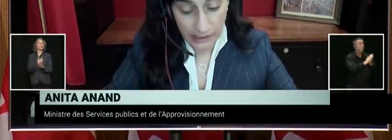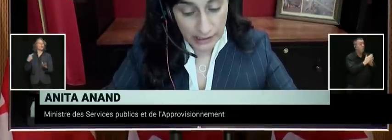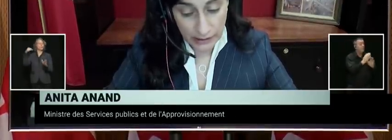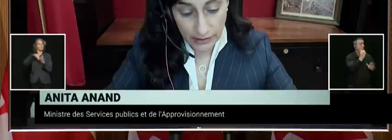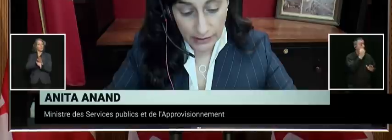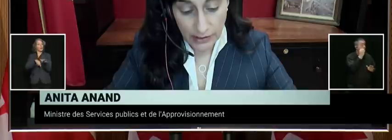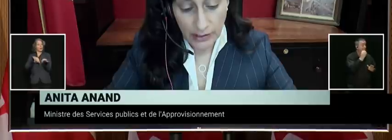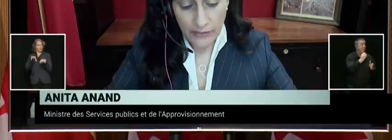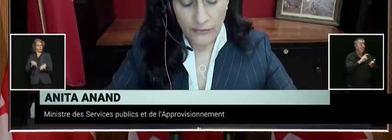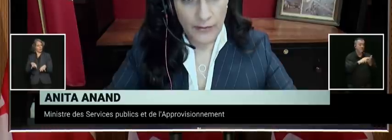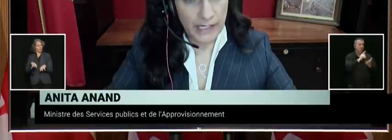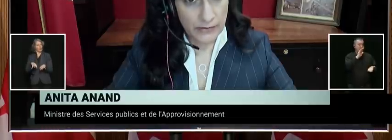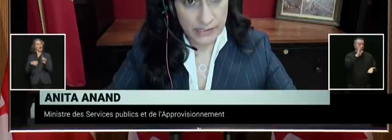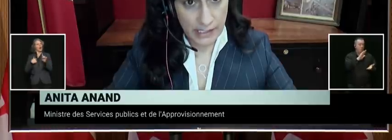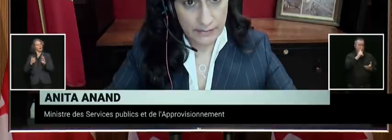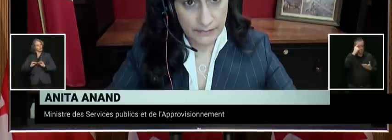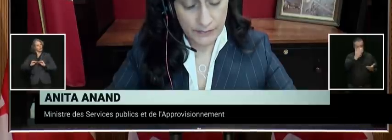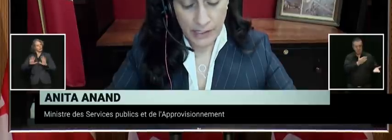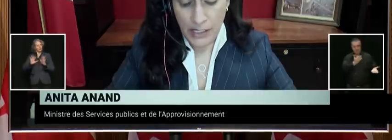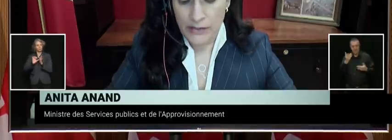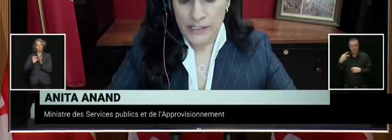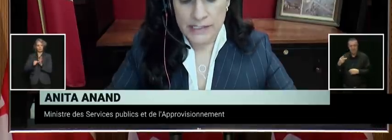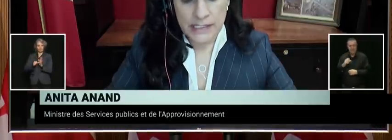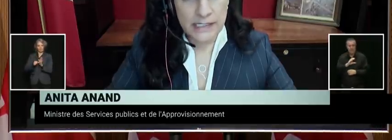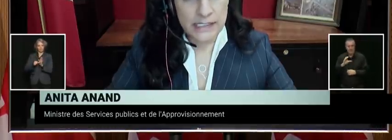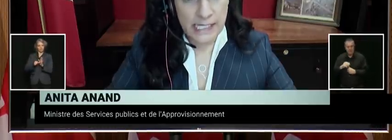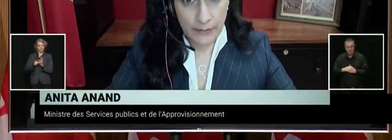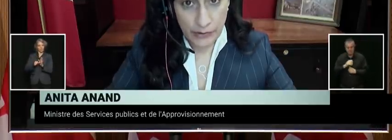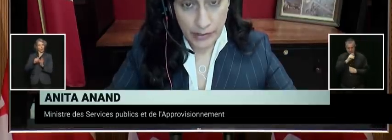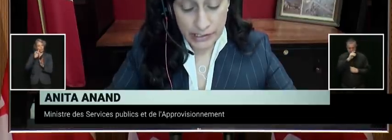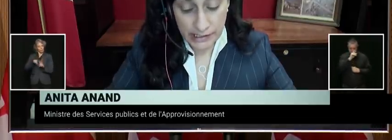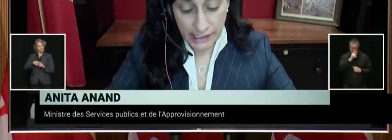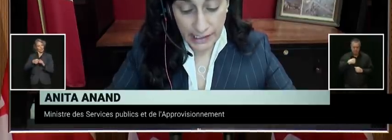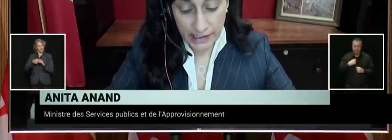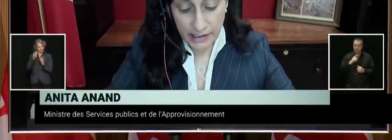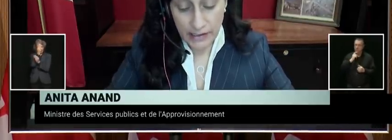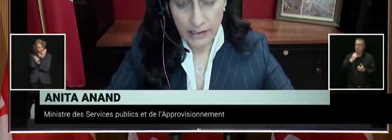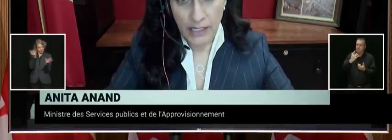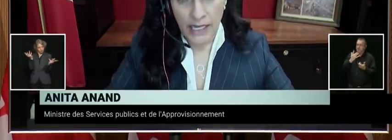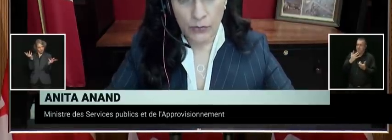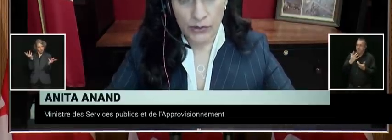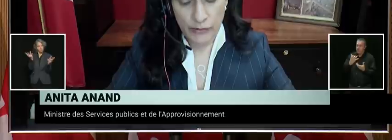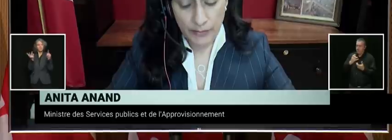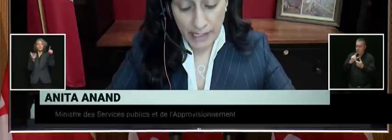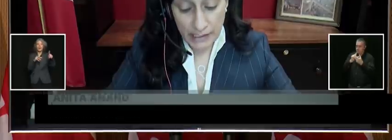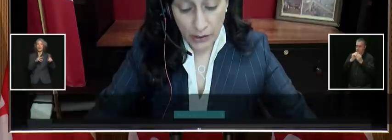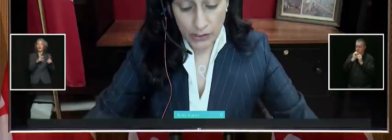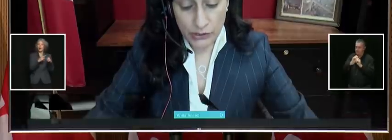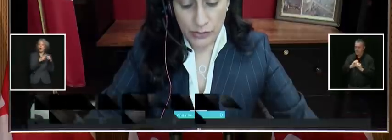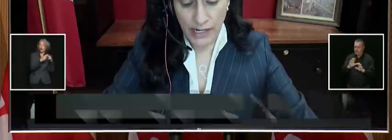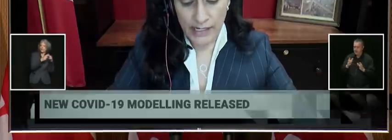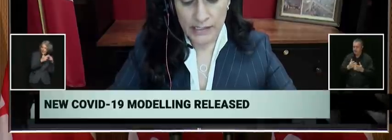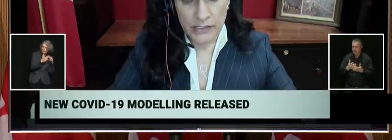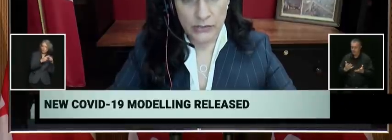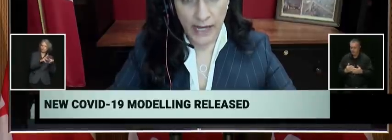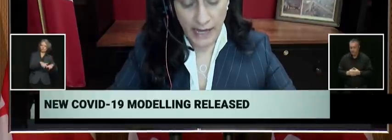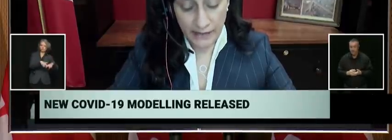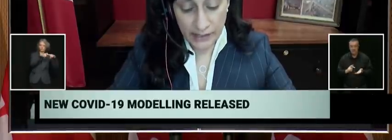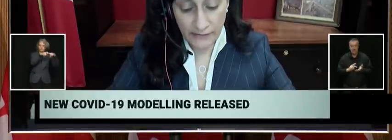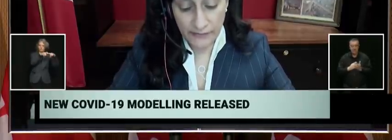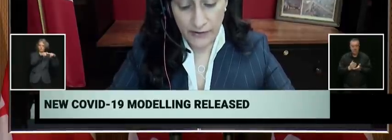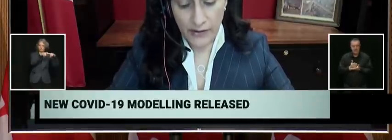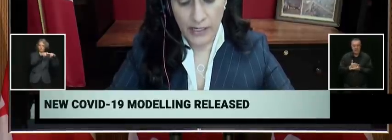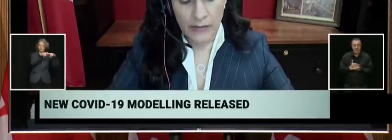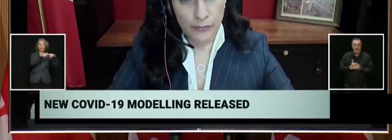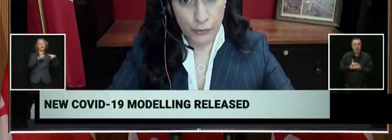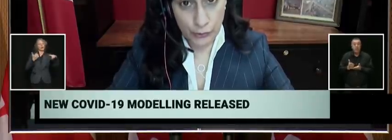very clear from the outset. This is a temporary delay, and we remain on track to have